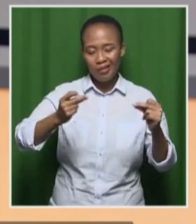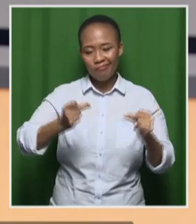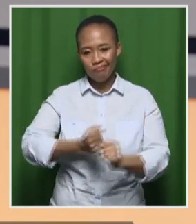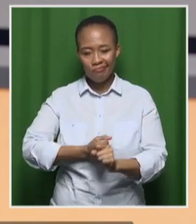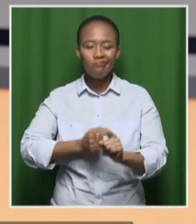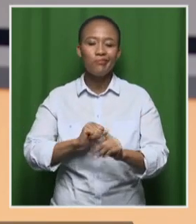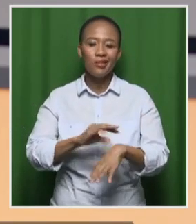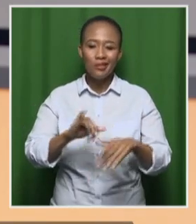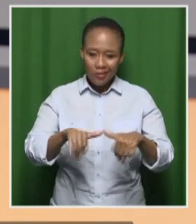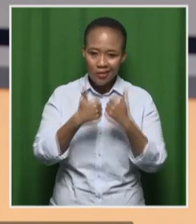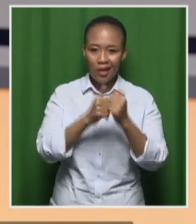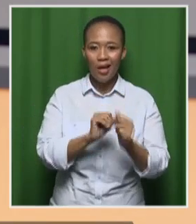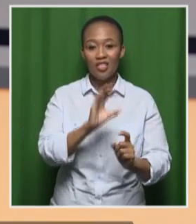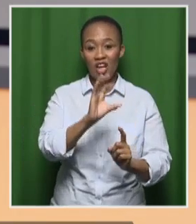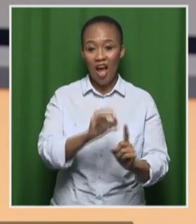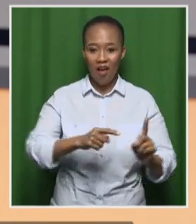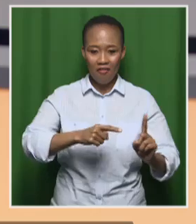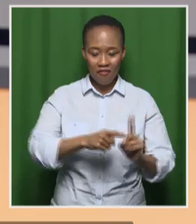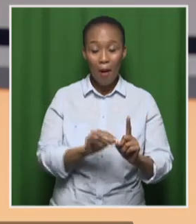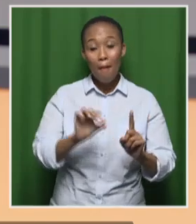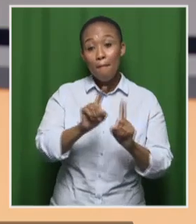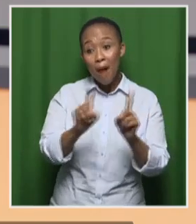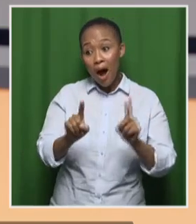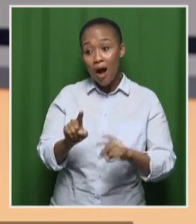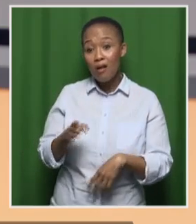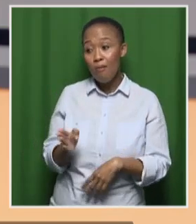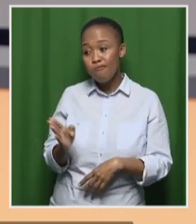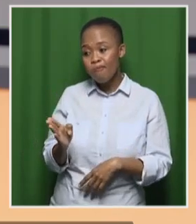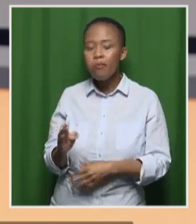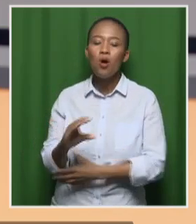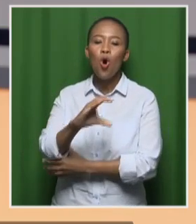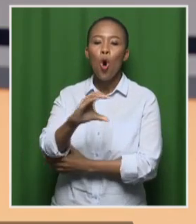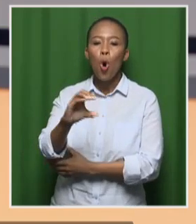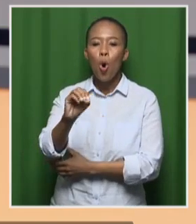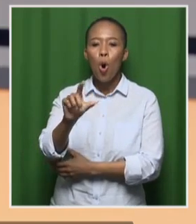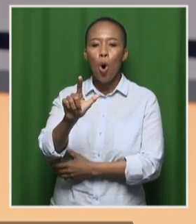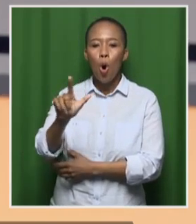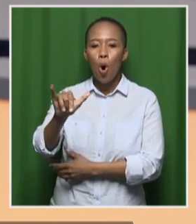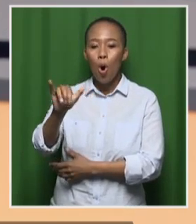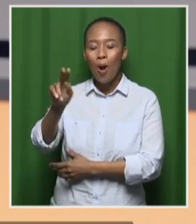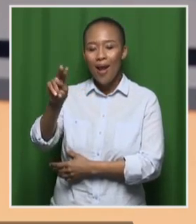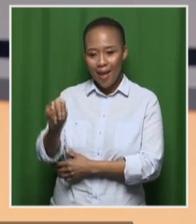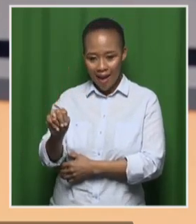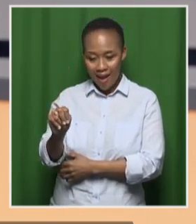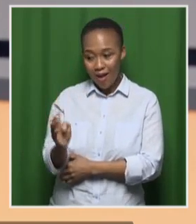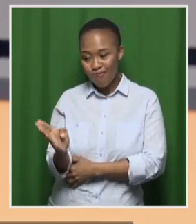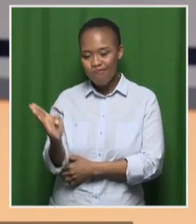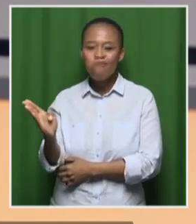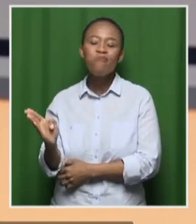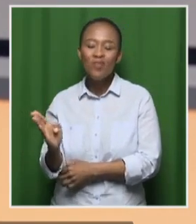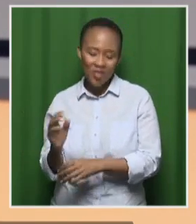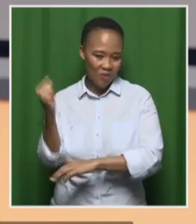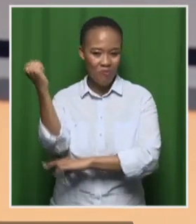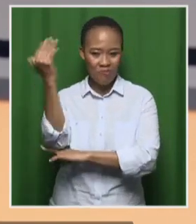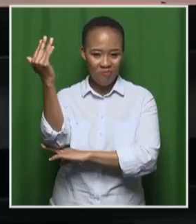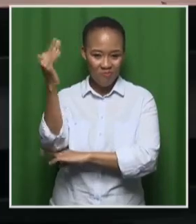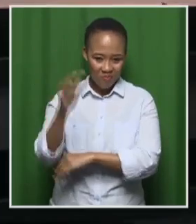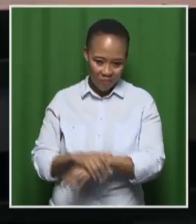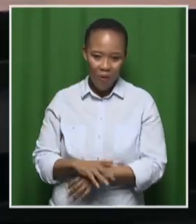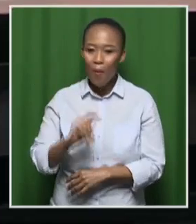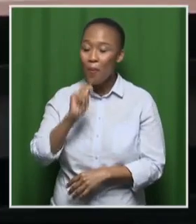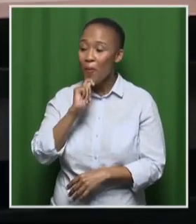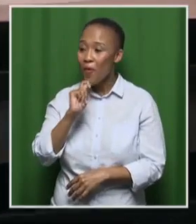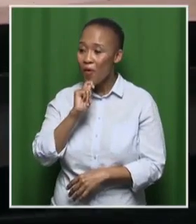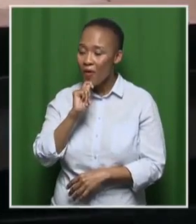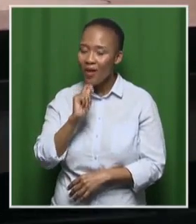turned Sivenathi into a world champion. It's Colin Nathan. Colin, a good morning to you. So lovely to